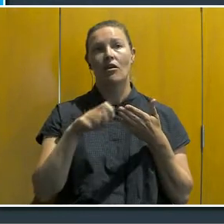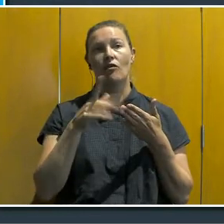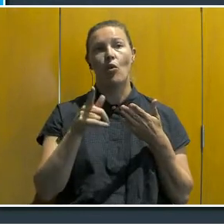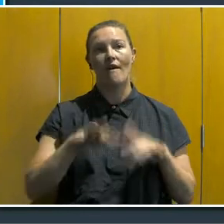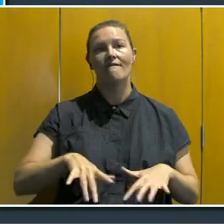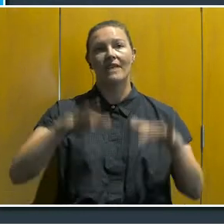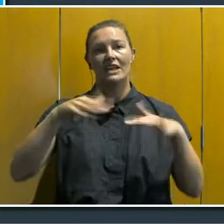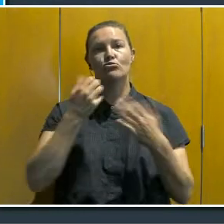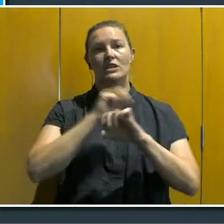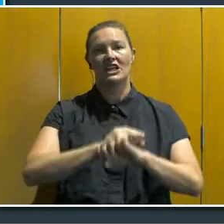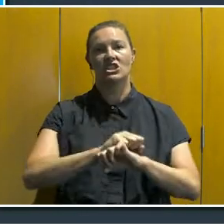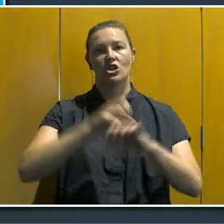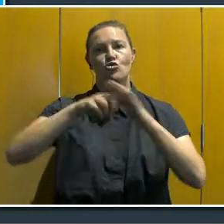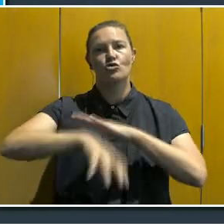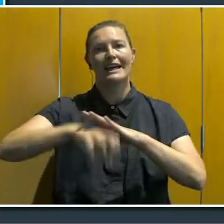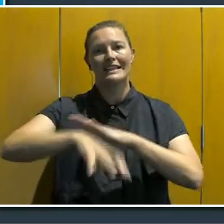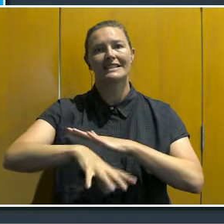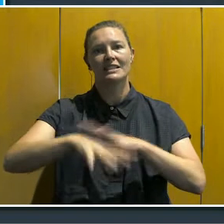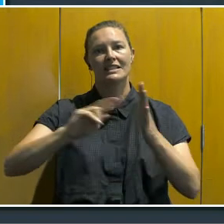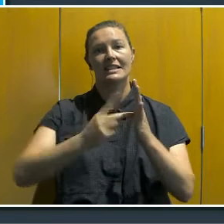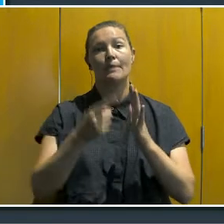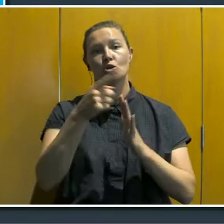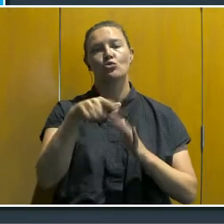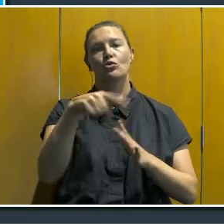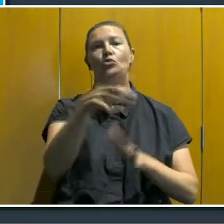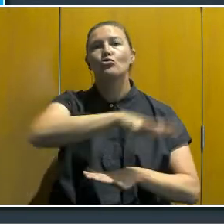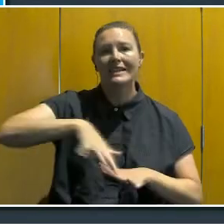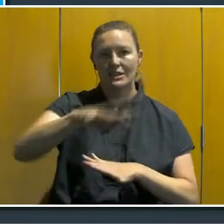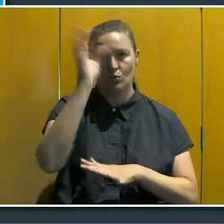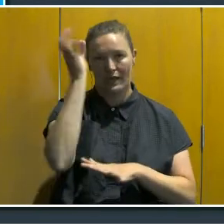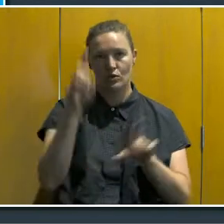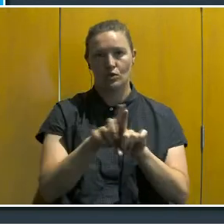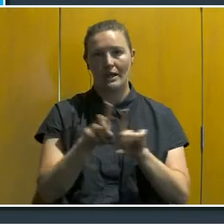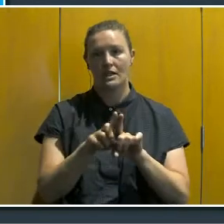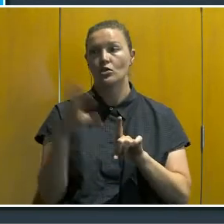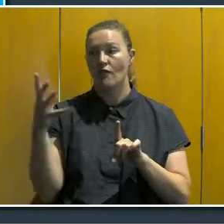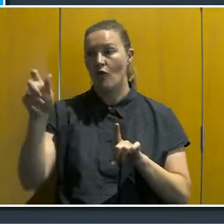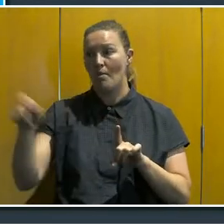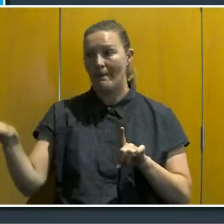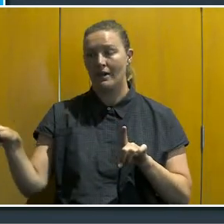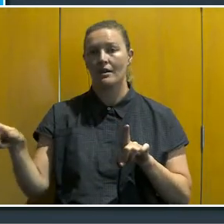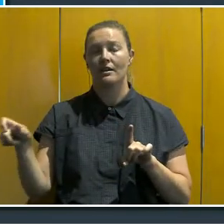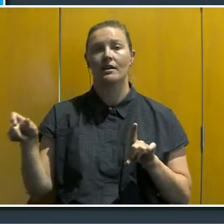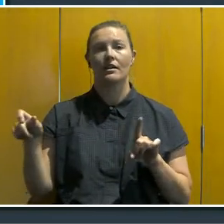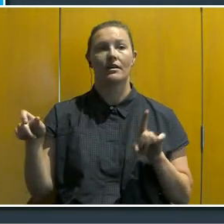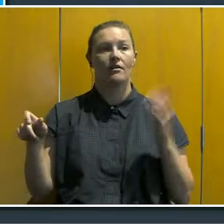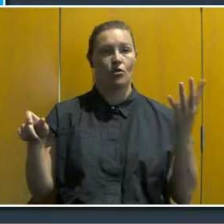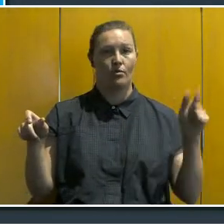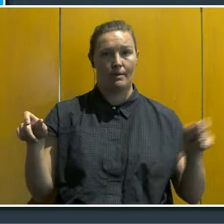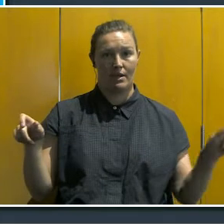flood protection drainage scheme to the regional council. So those four people pay in excess of